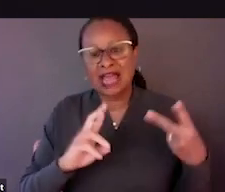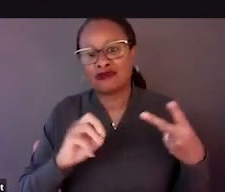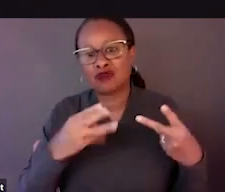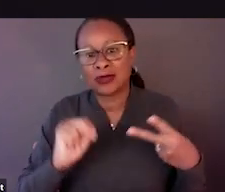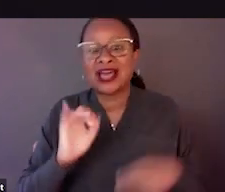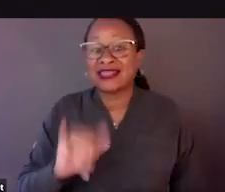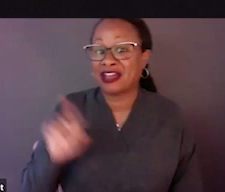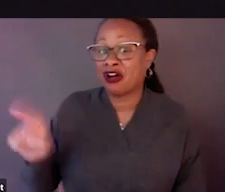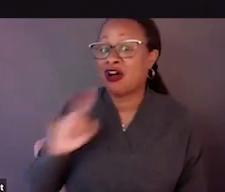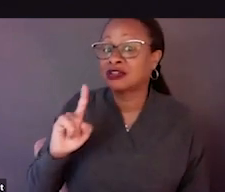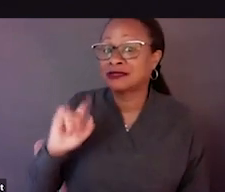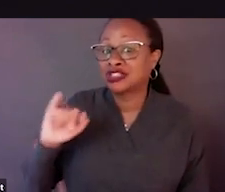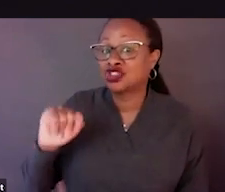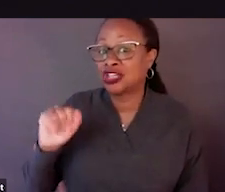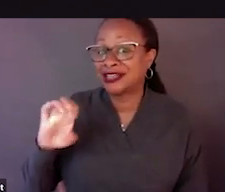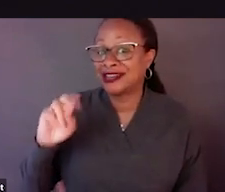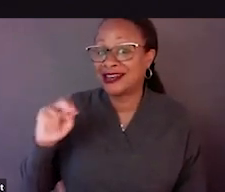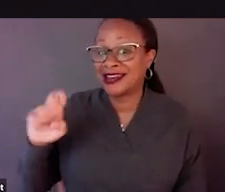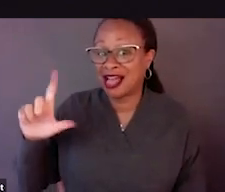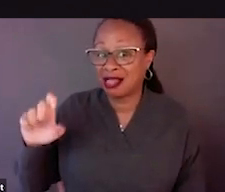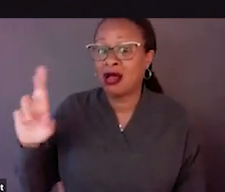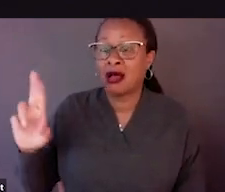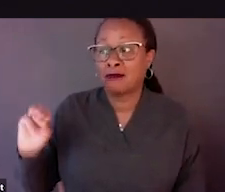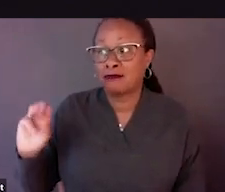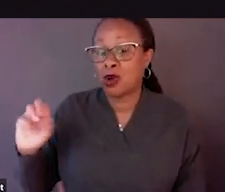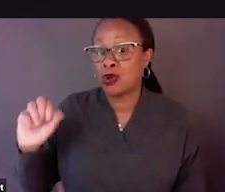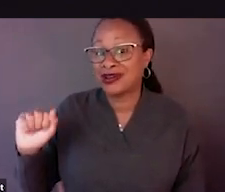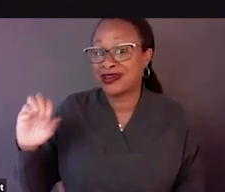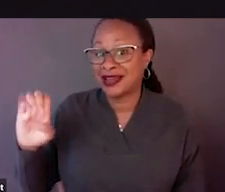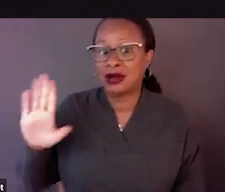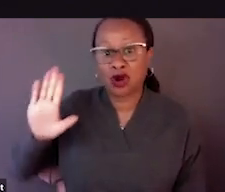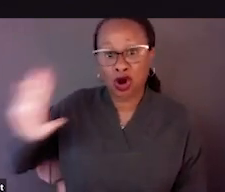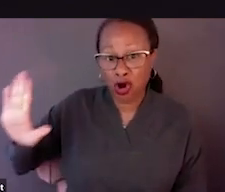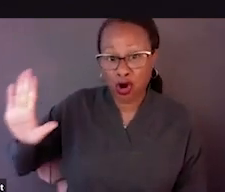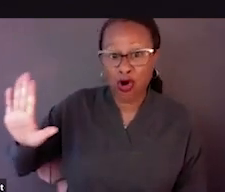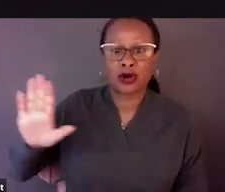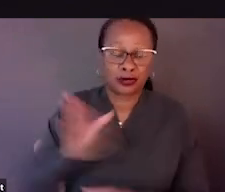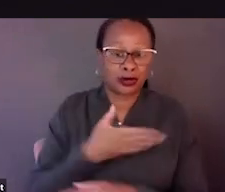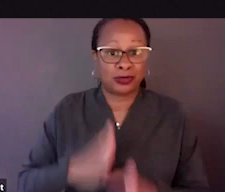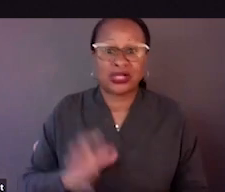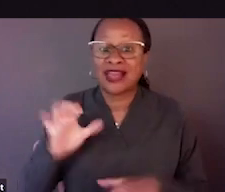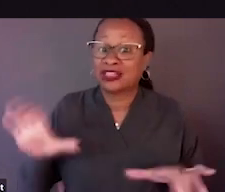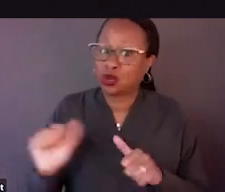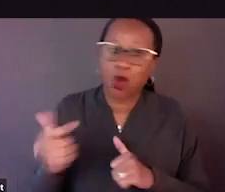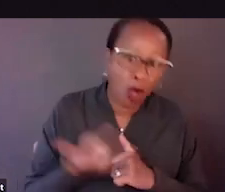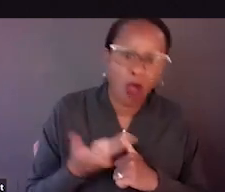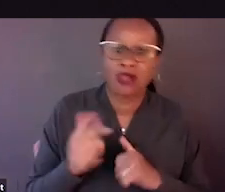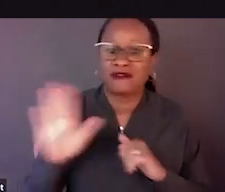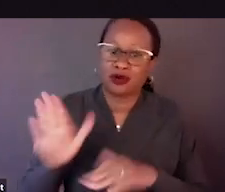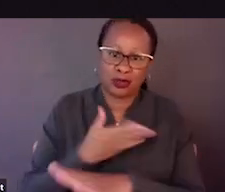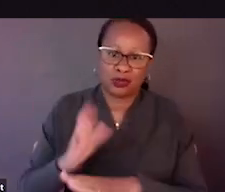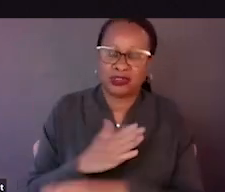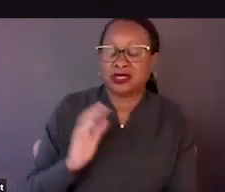Monáe's composers. So they do all her music. Oh, so they're from Wonderland, okay, which is Janelle Monáe's company. Uh-huh. I